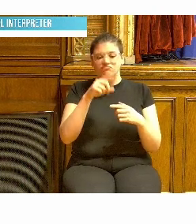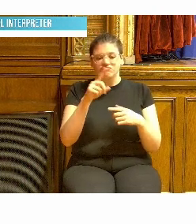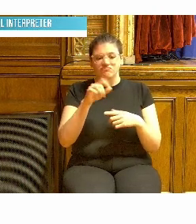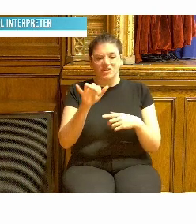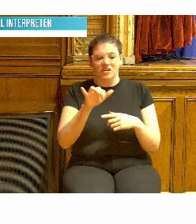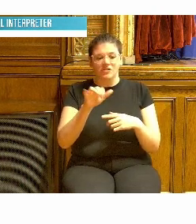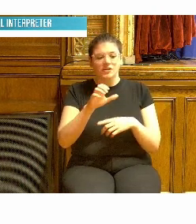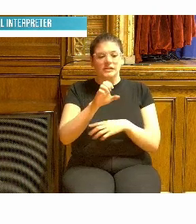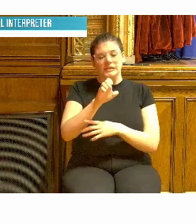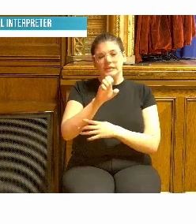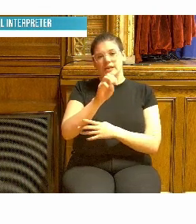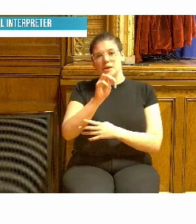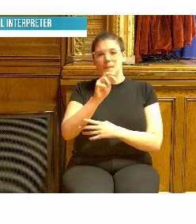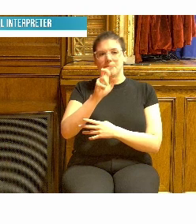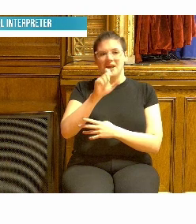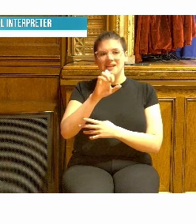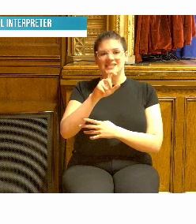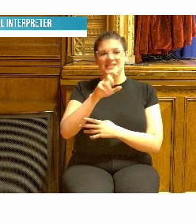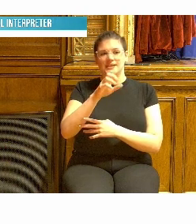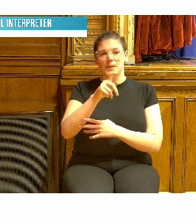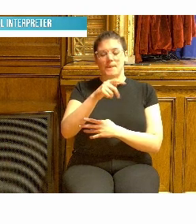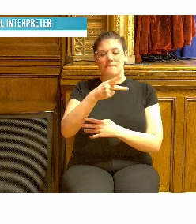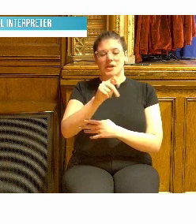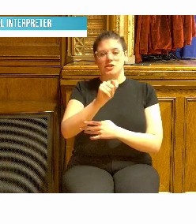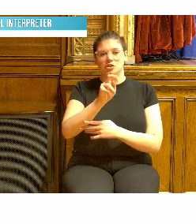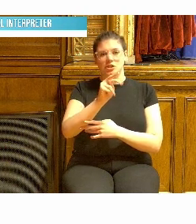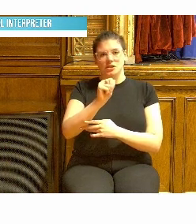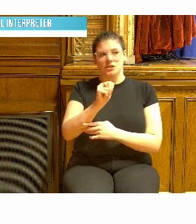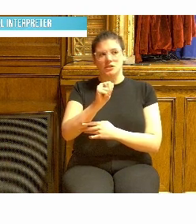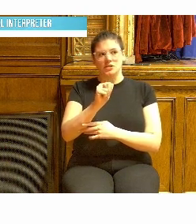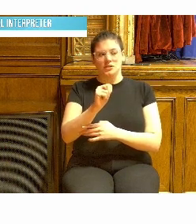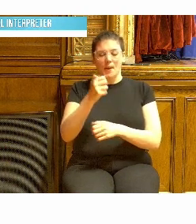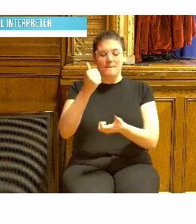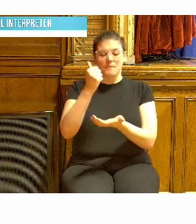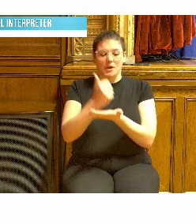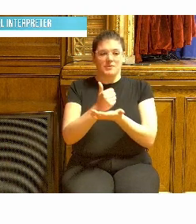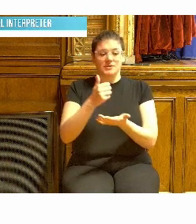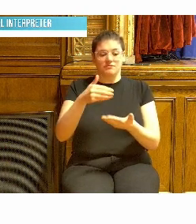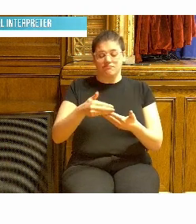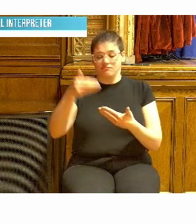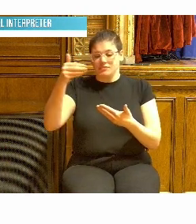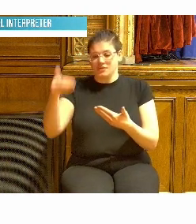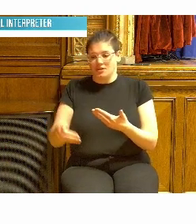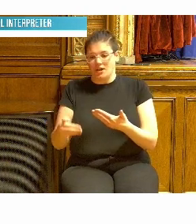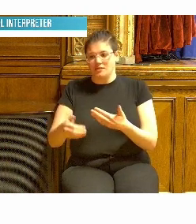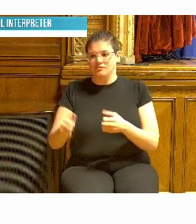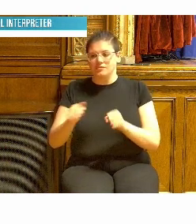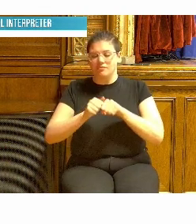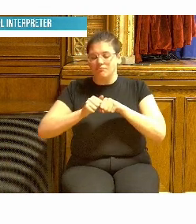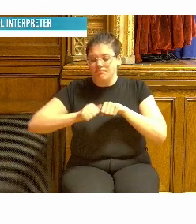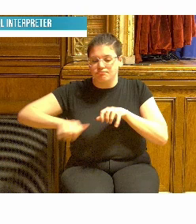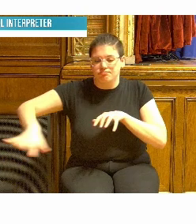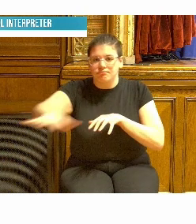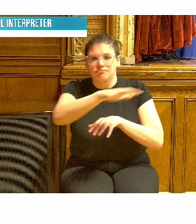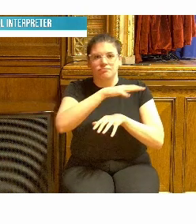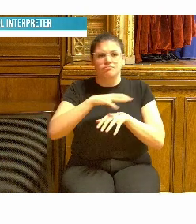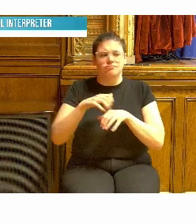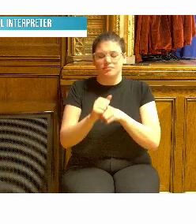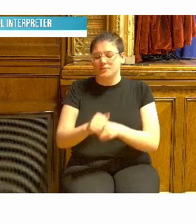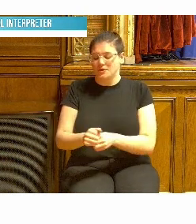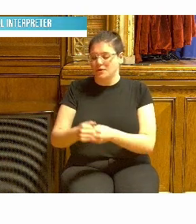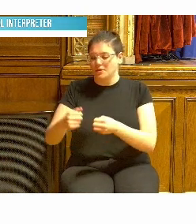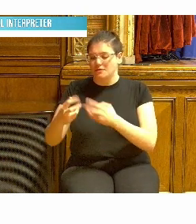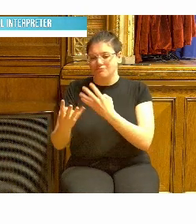Proclamation was written, they immediately followed that with mass incarceration. The prison leasing, program